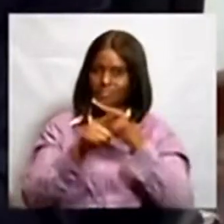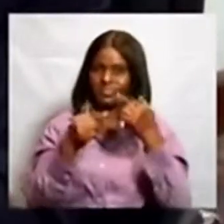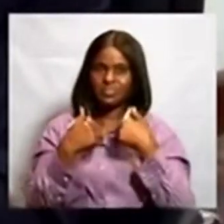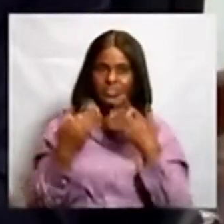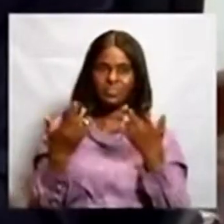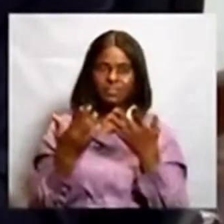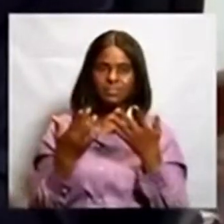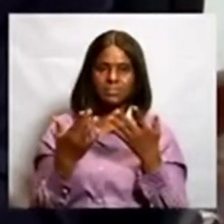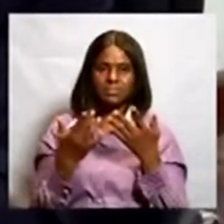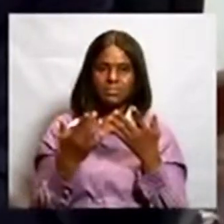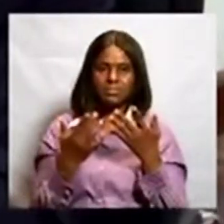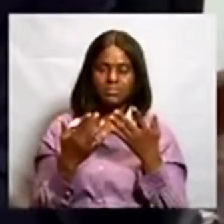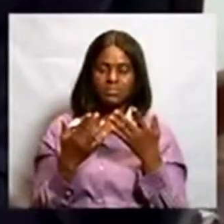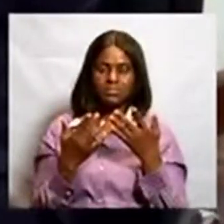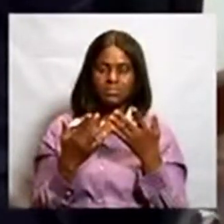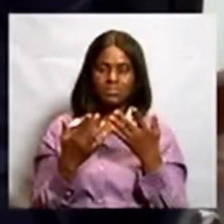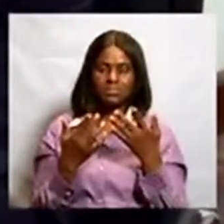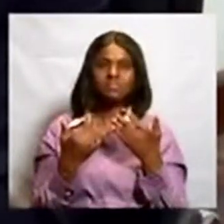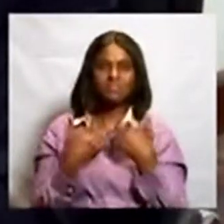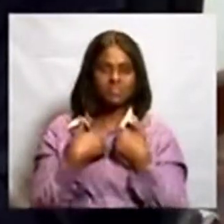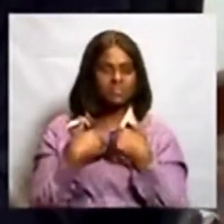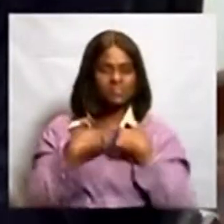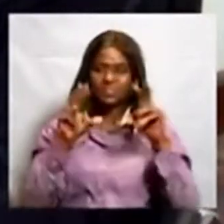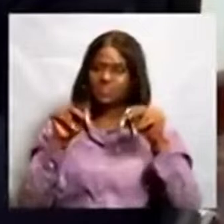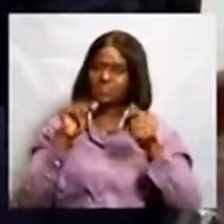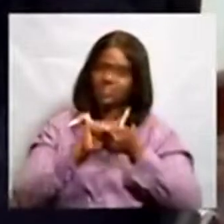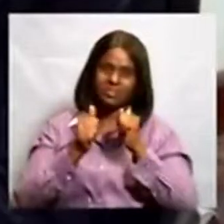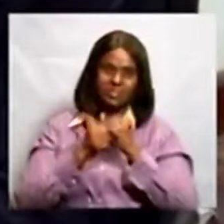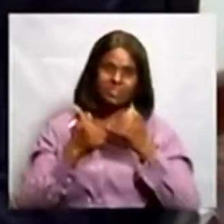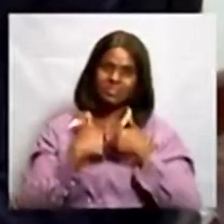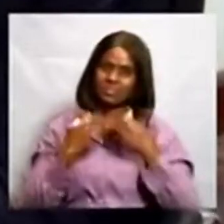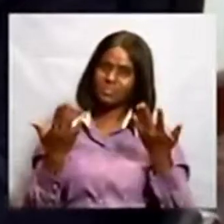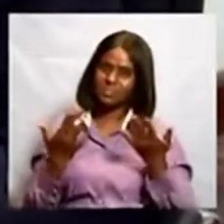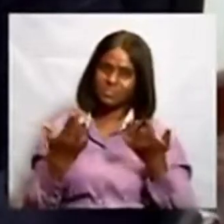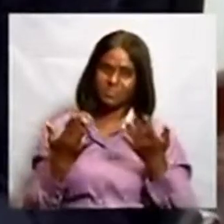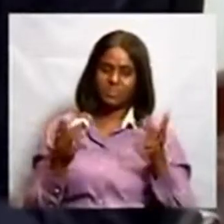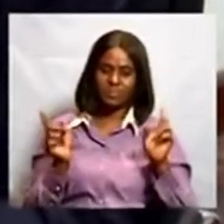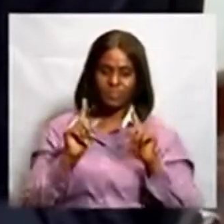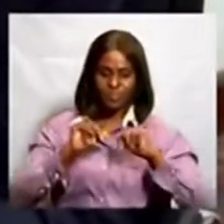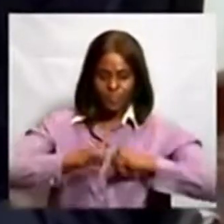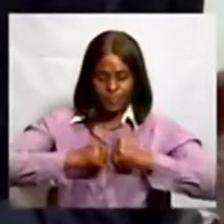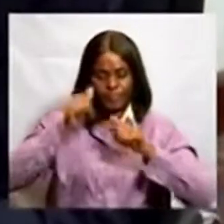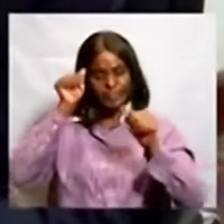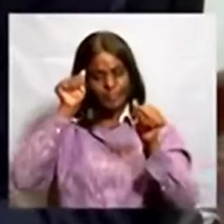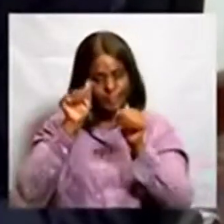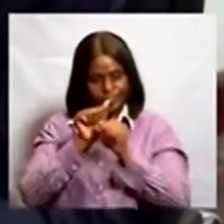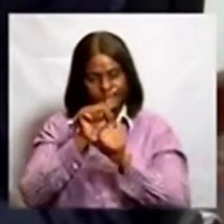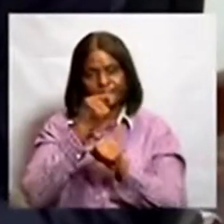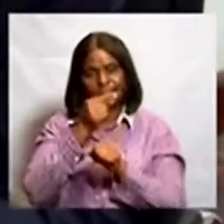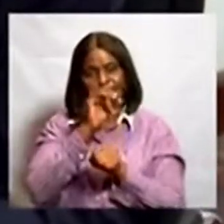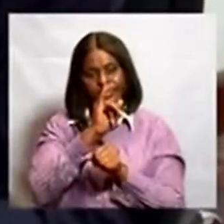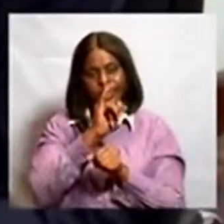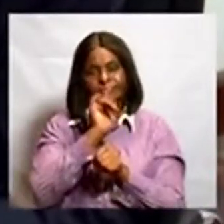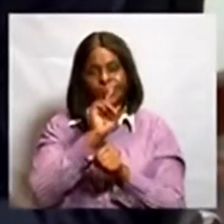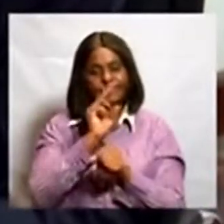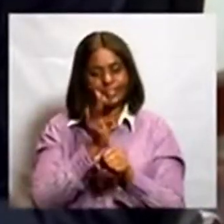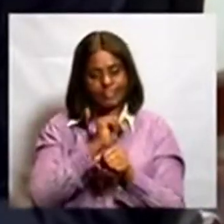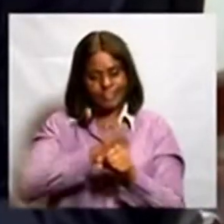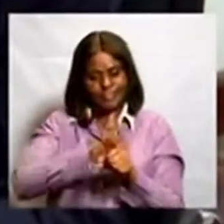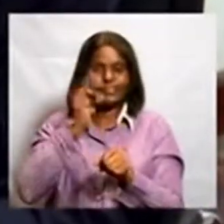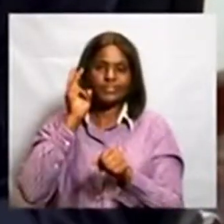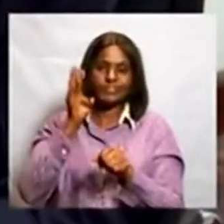Your mic? There is no conflict whatsoever, and where we agree to say we